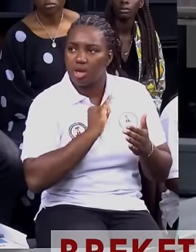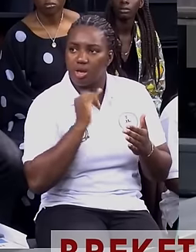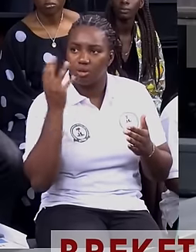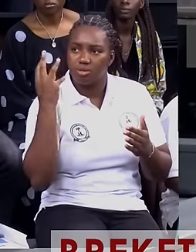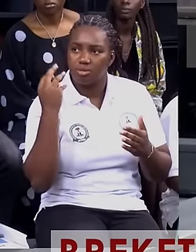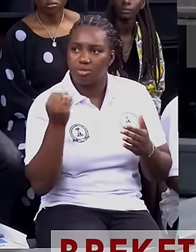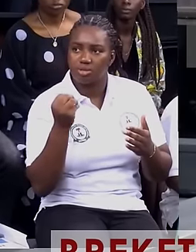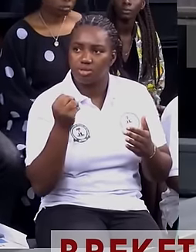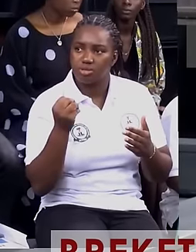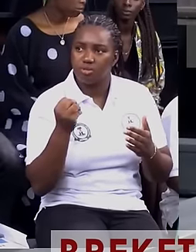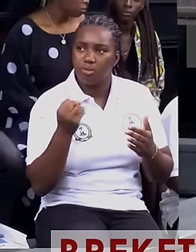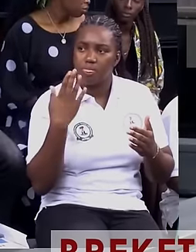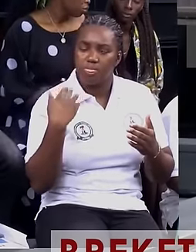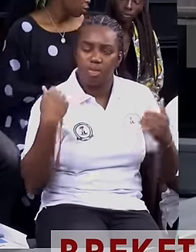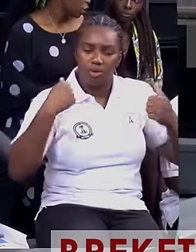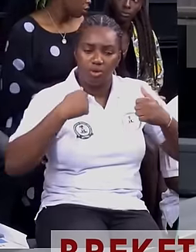Let's appreciate the Nigerian police.